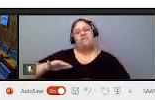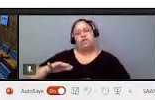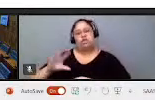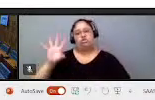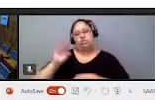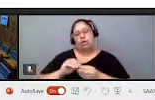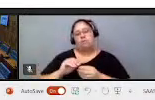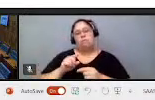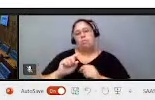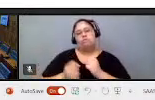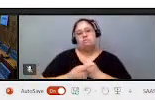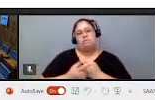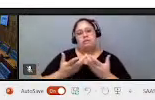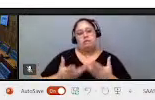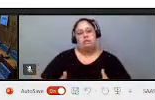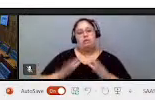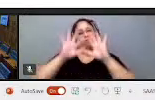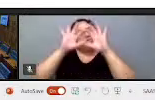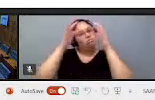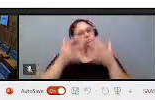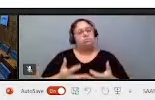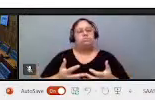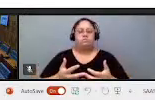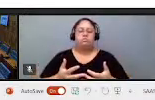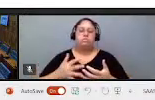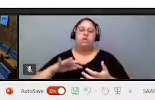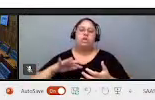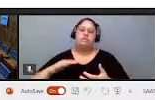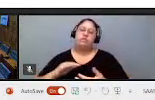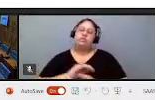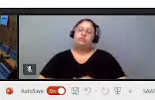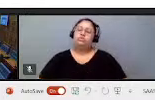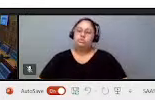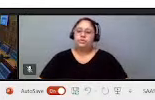uh what's being handled throughout the